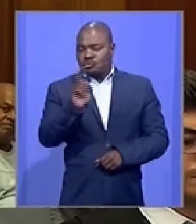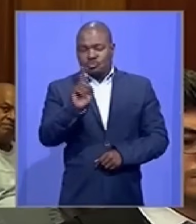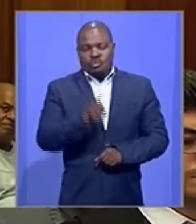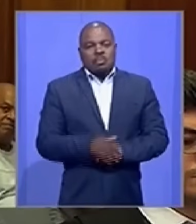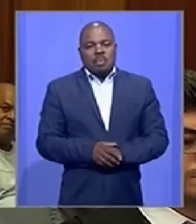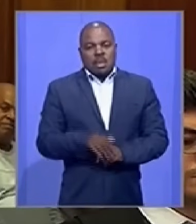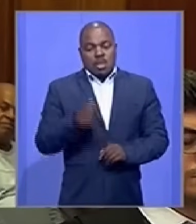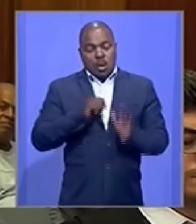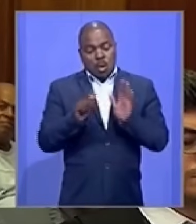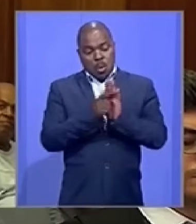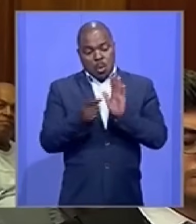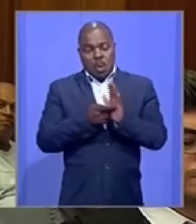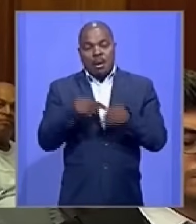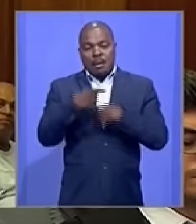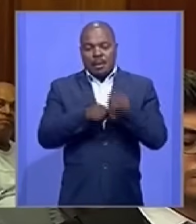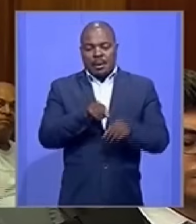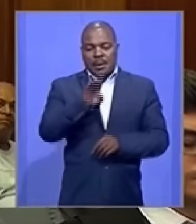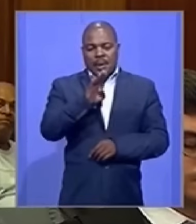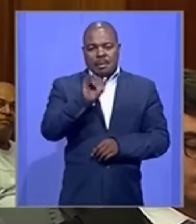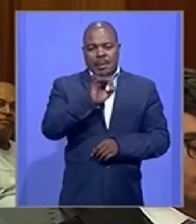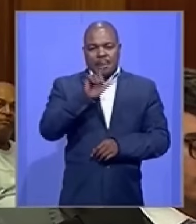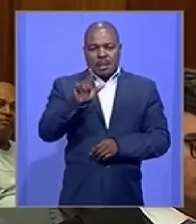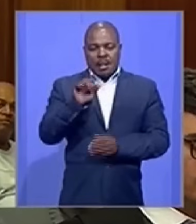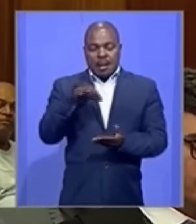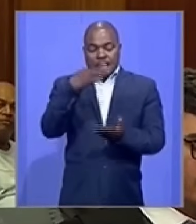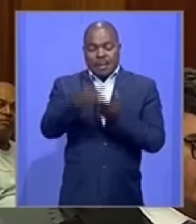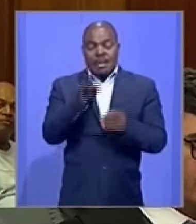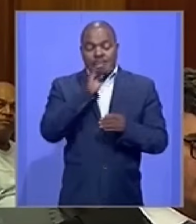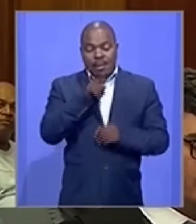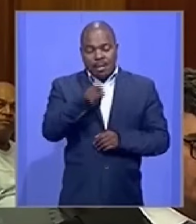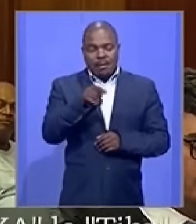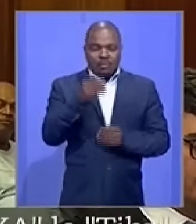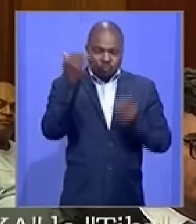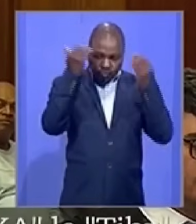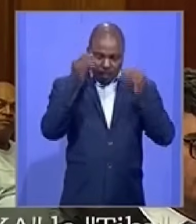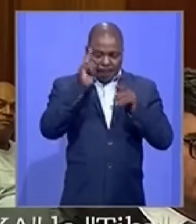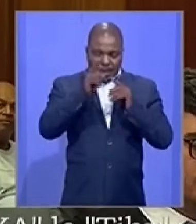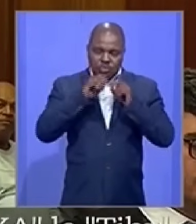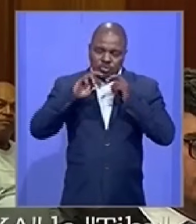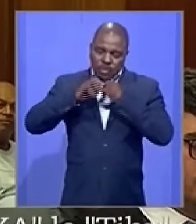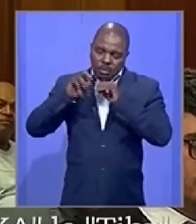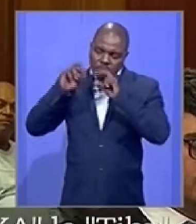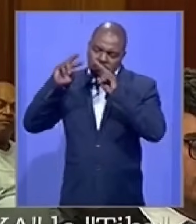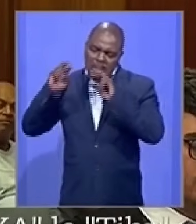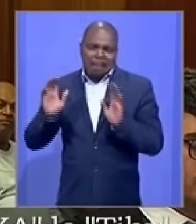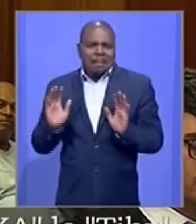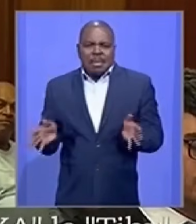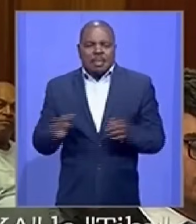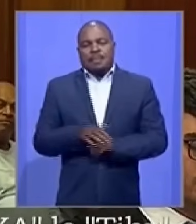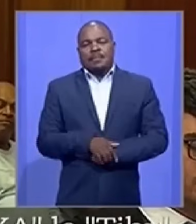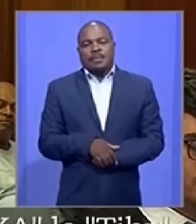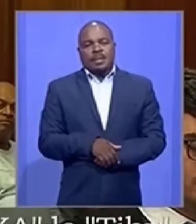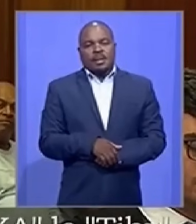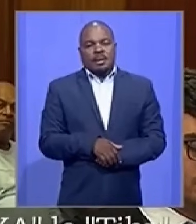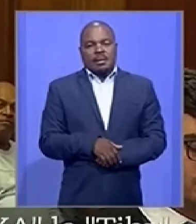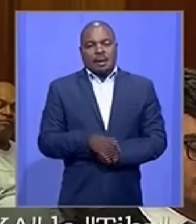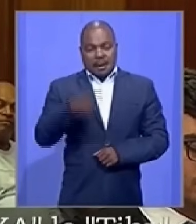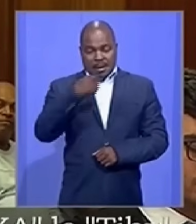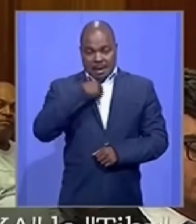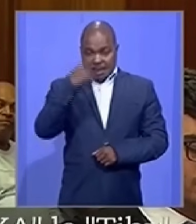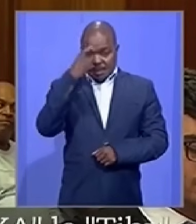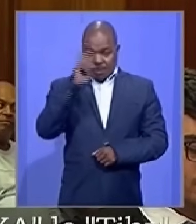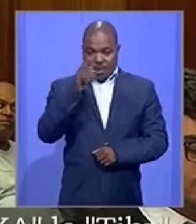when it comes to bail applications encourages a presiding officer to adopt a more inquisitorial manner. As such, I believe